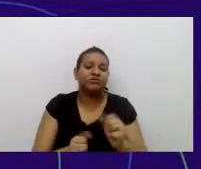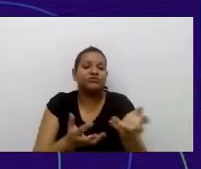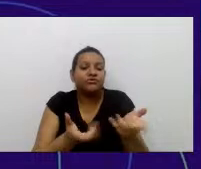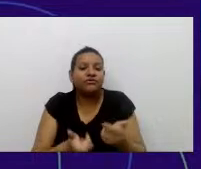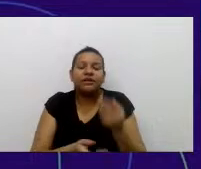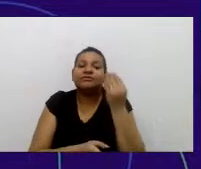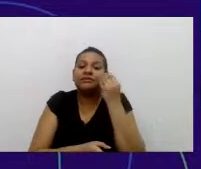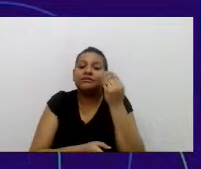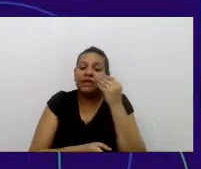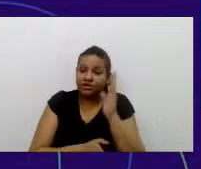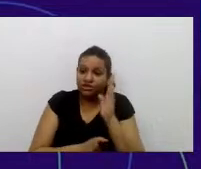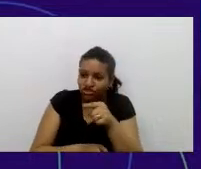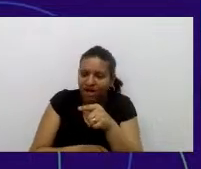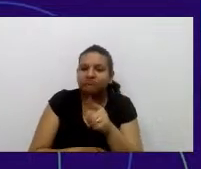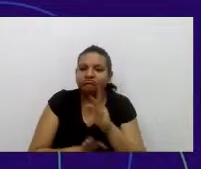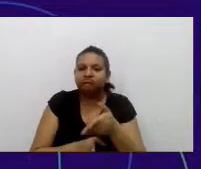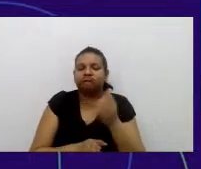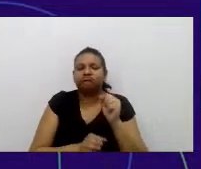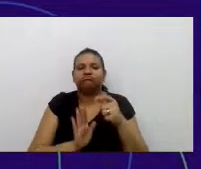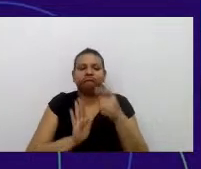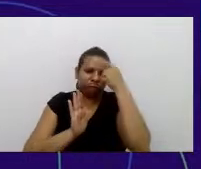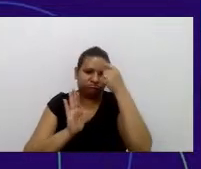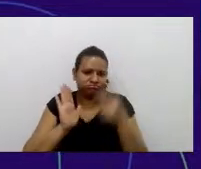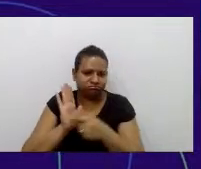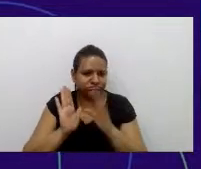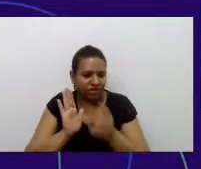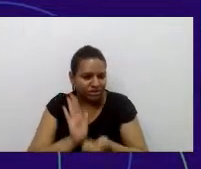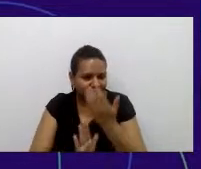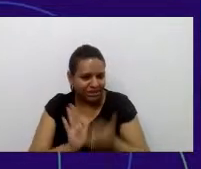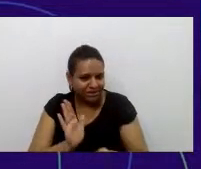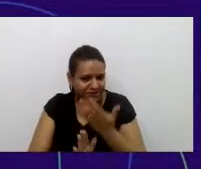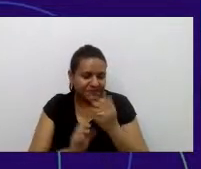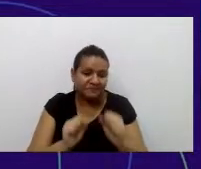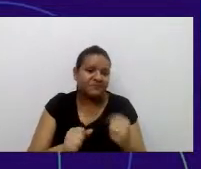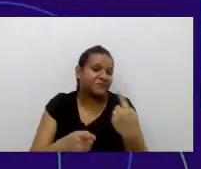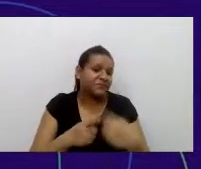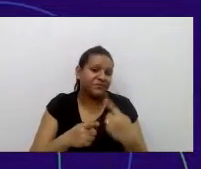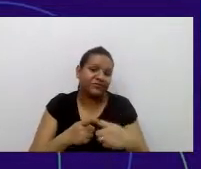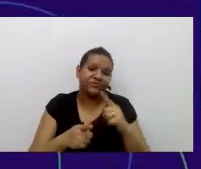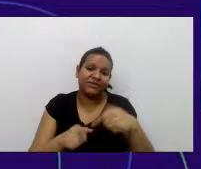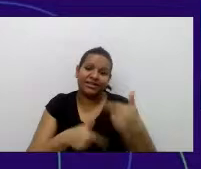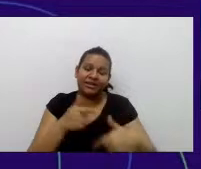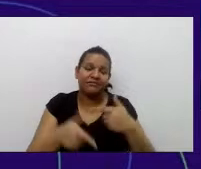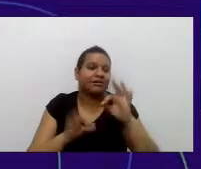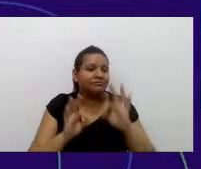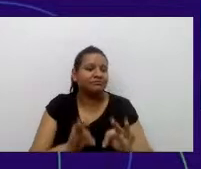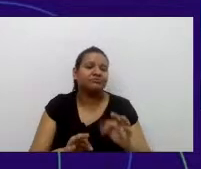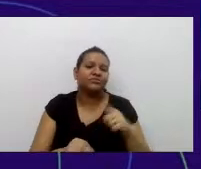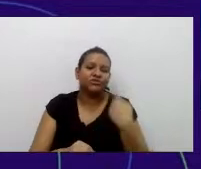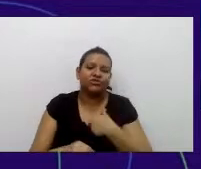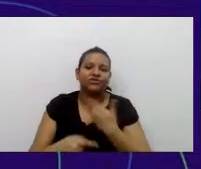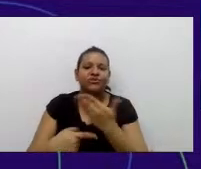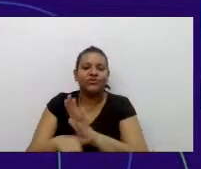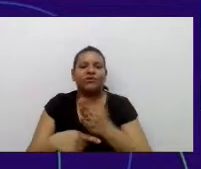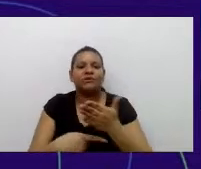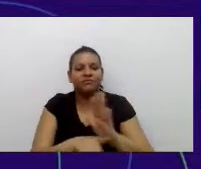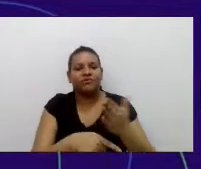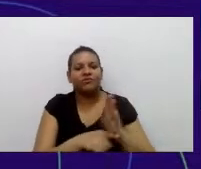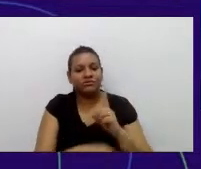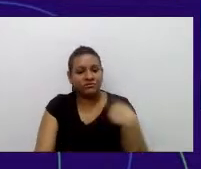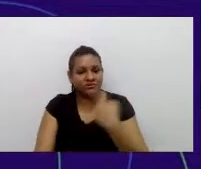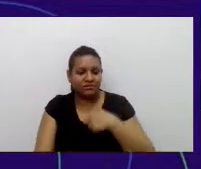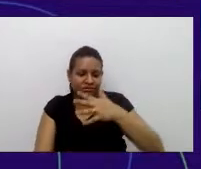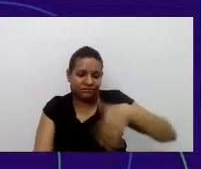AI, because it is collaborative work, and we are in a large community of teachers. And with that being said, yeah, I